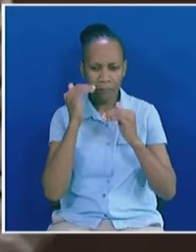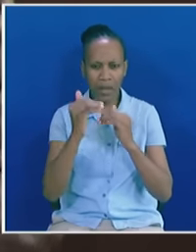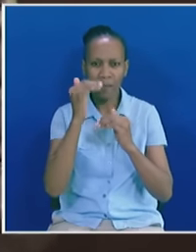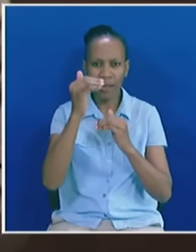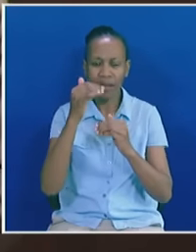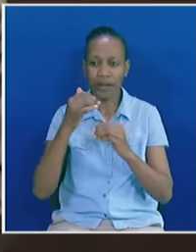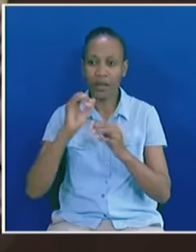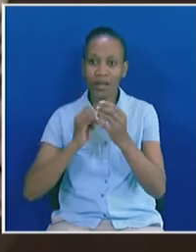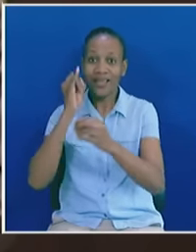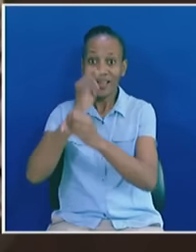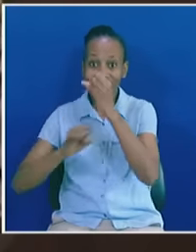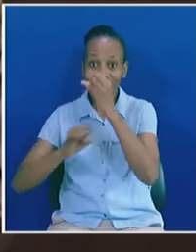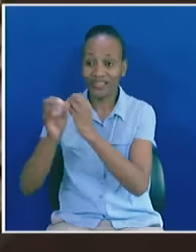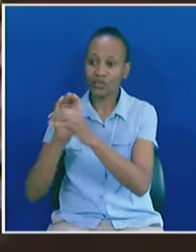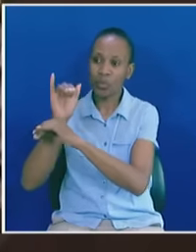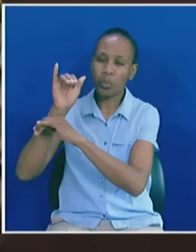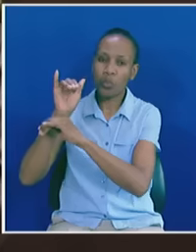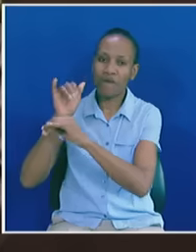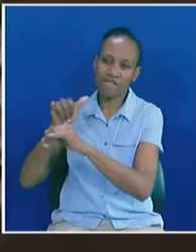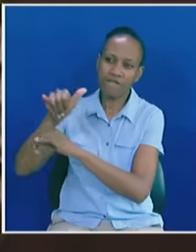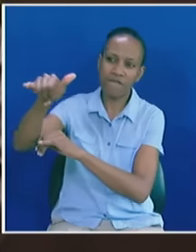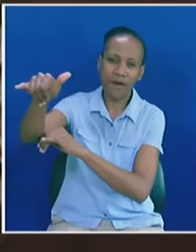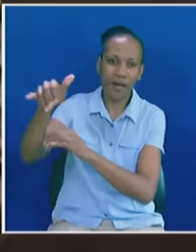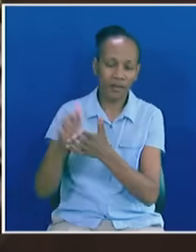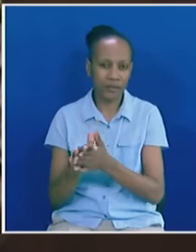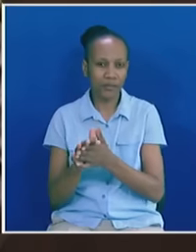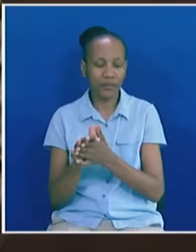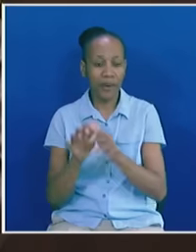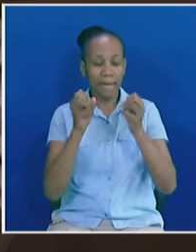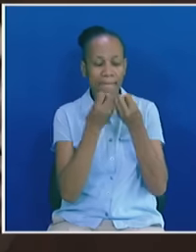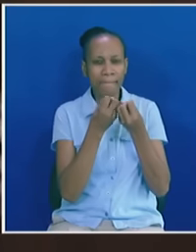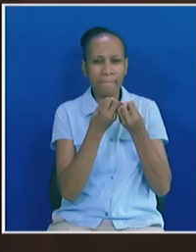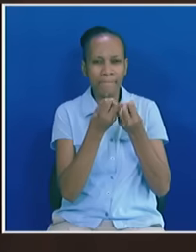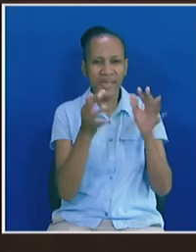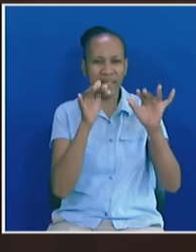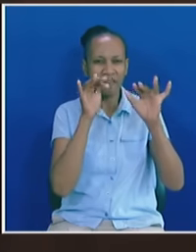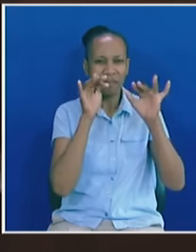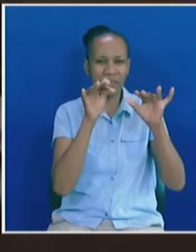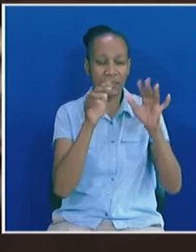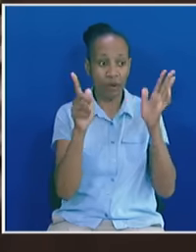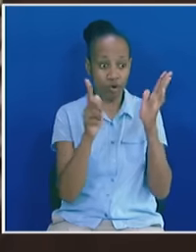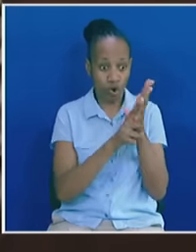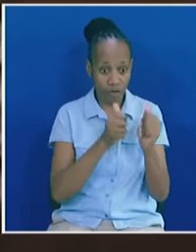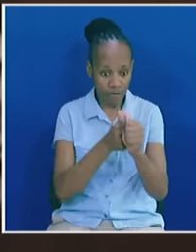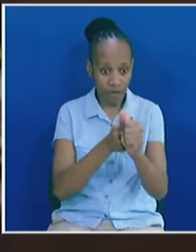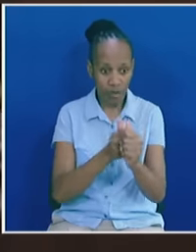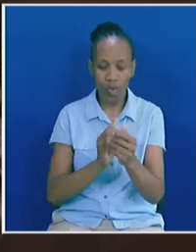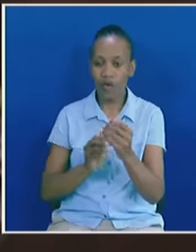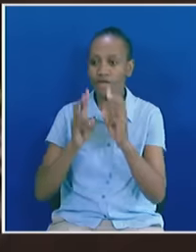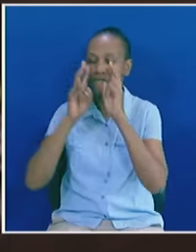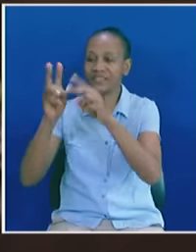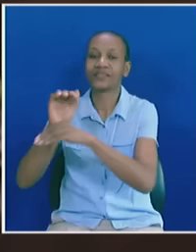flights, movement of large numbers of people legally as well as illegally across our